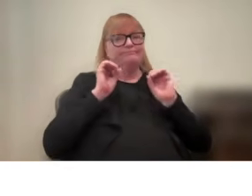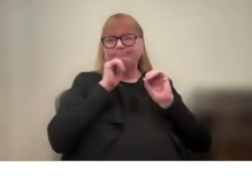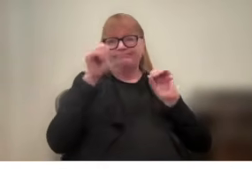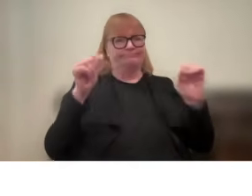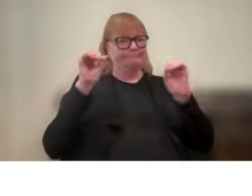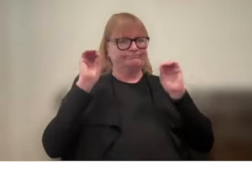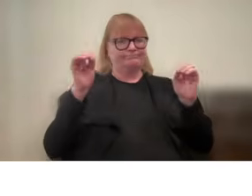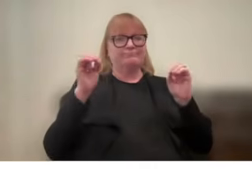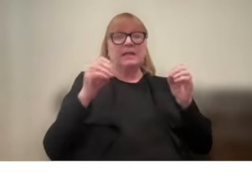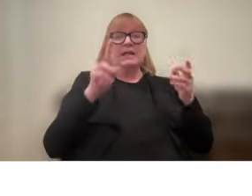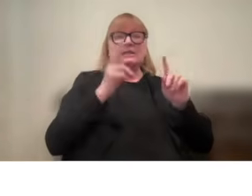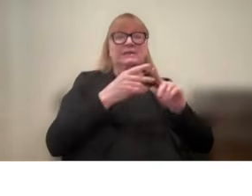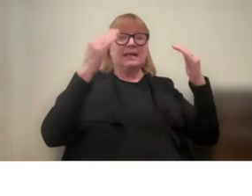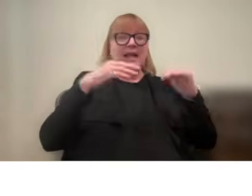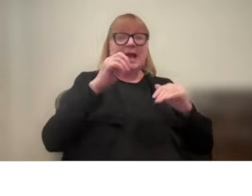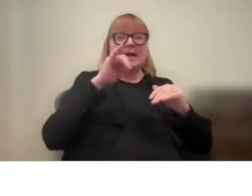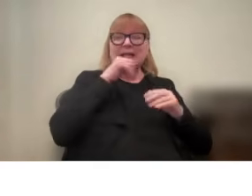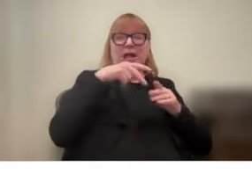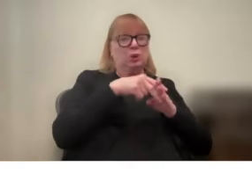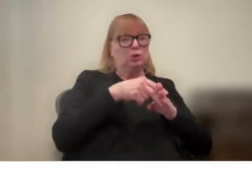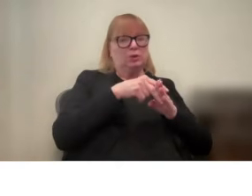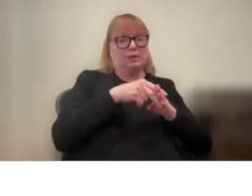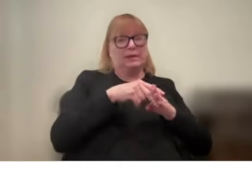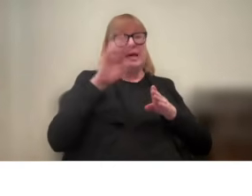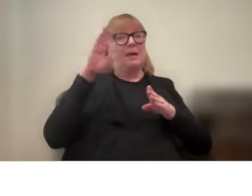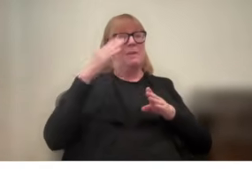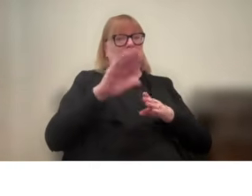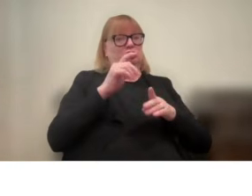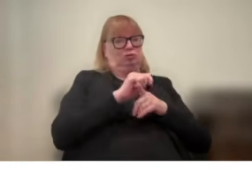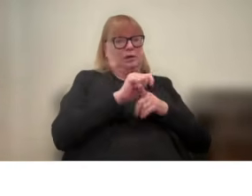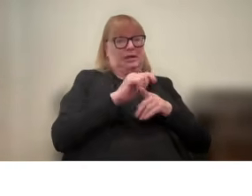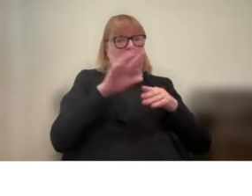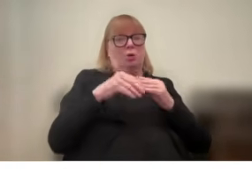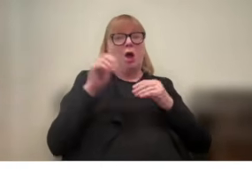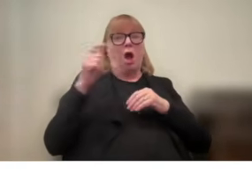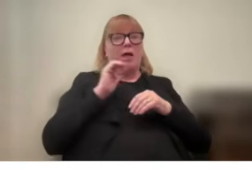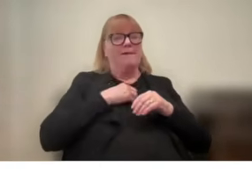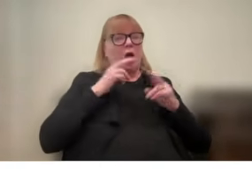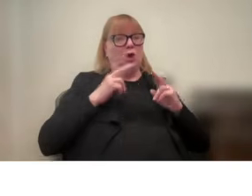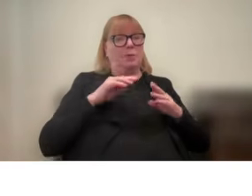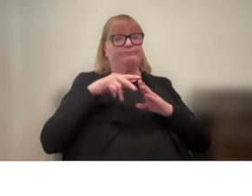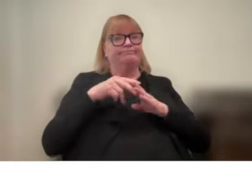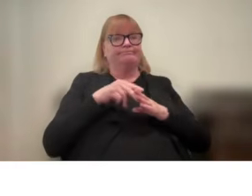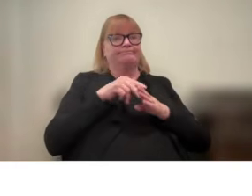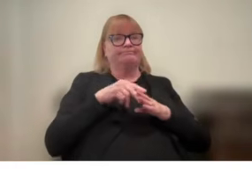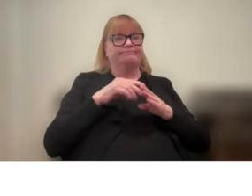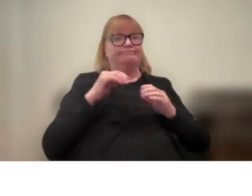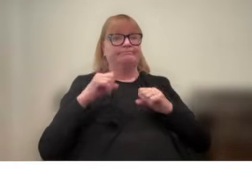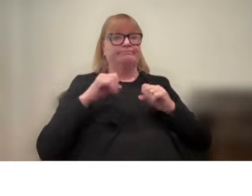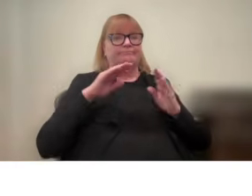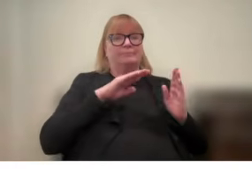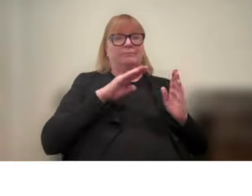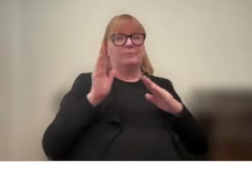The second is that AI isn't neutral. It mirrors its training, including all of our human biases. When we see